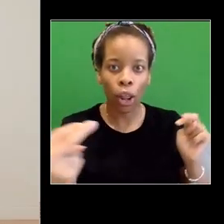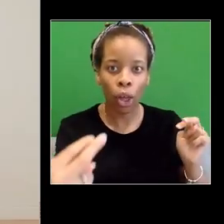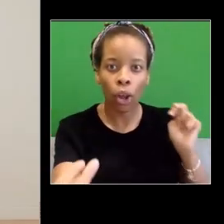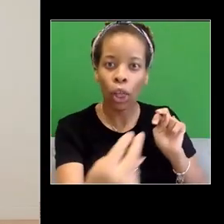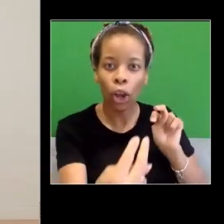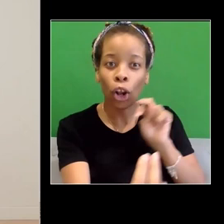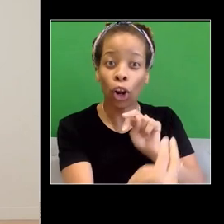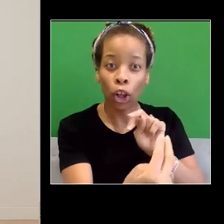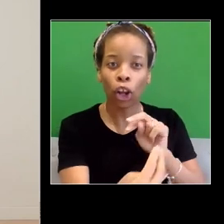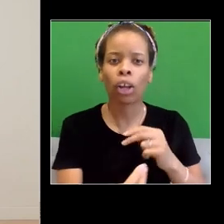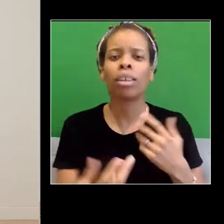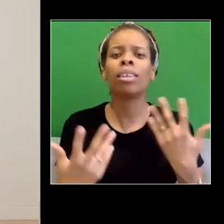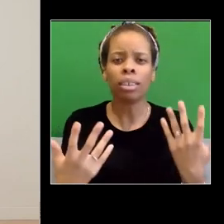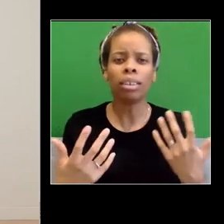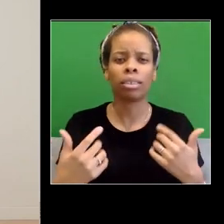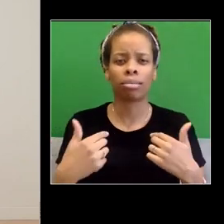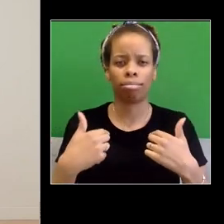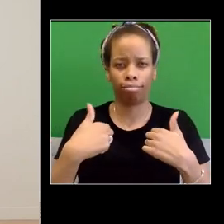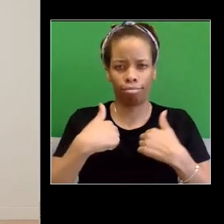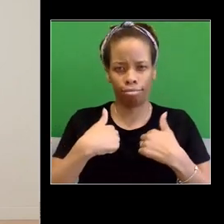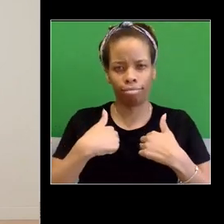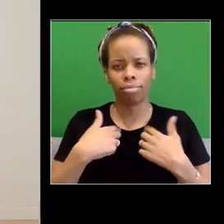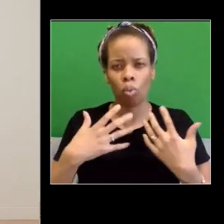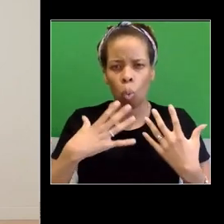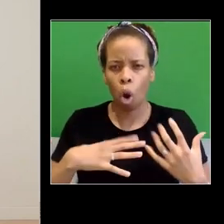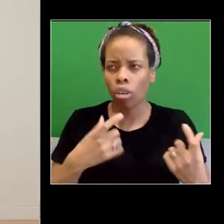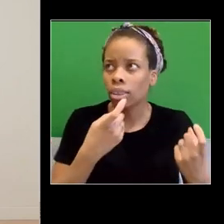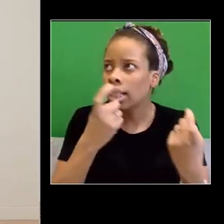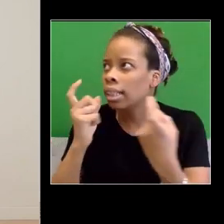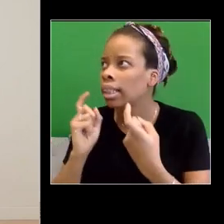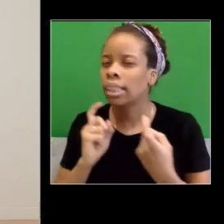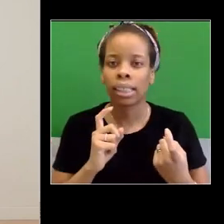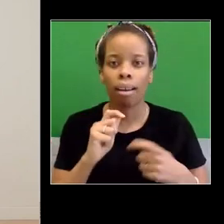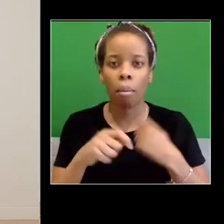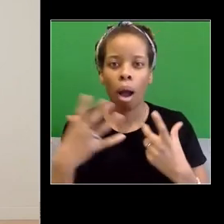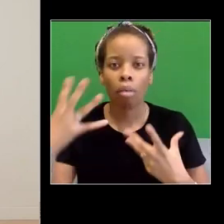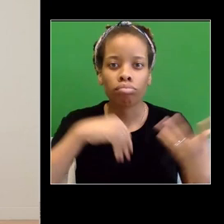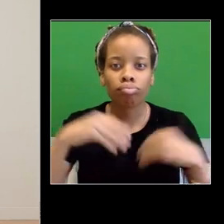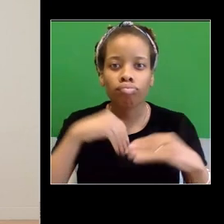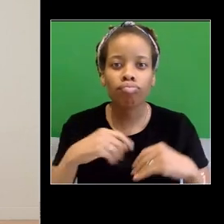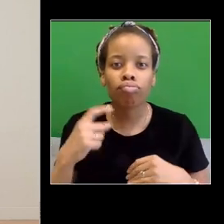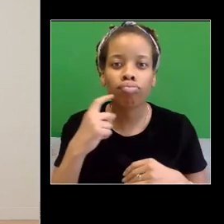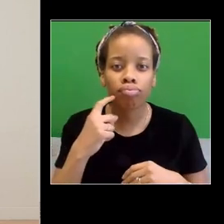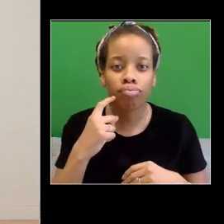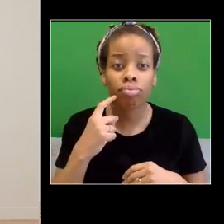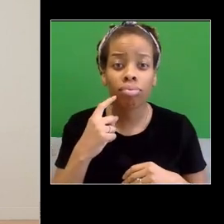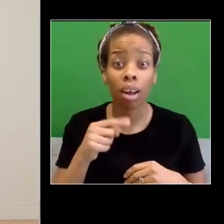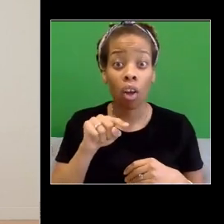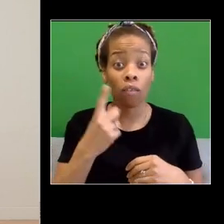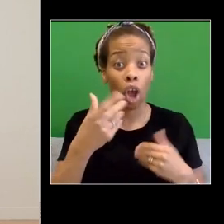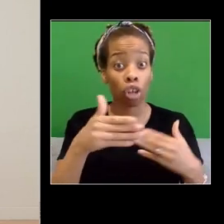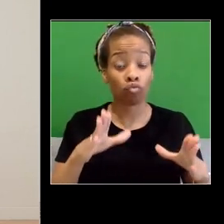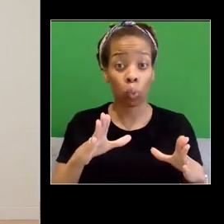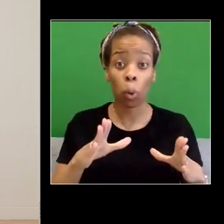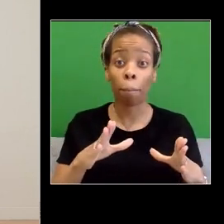of selecting out some of the work that did that. From the things that we had, and so that first room was laid out to